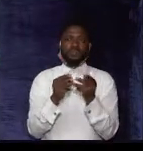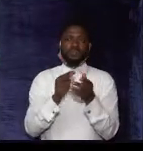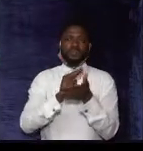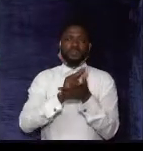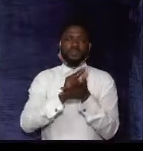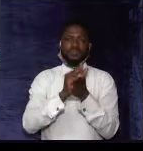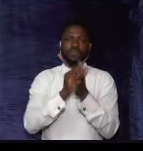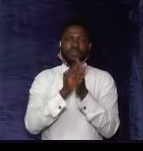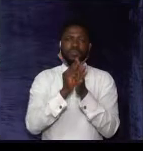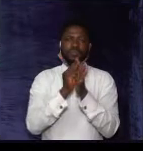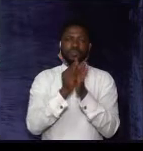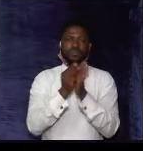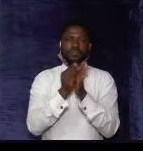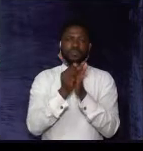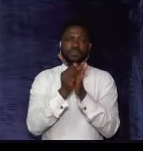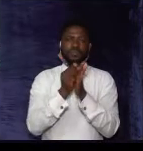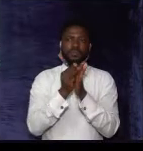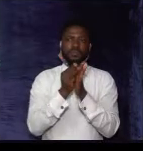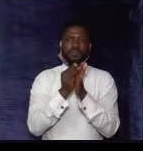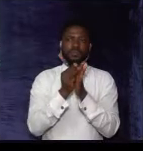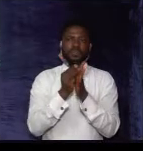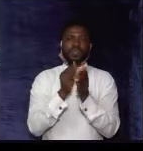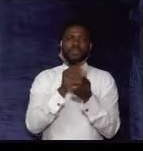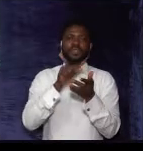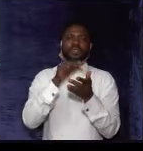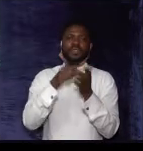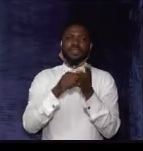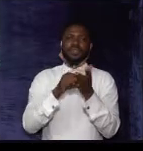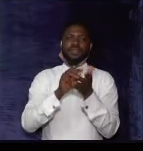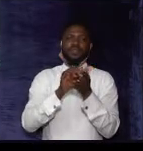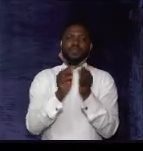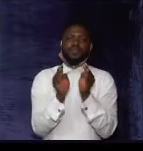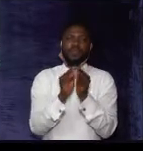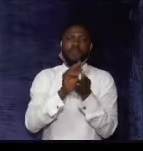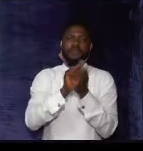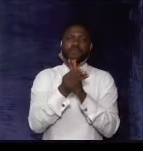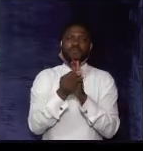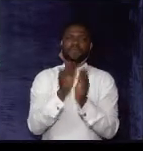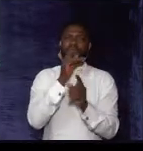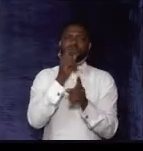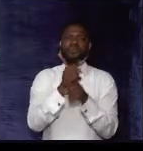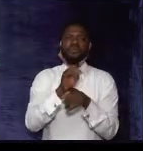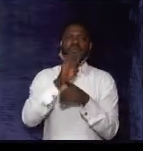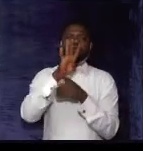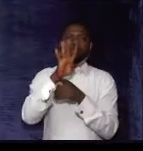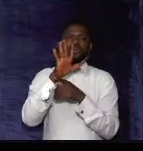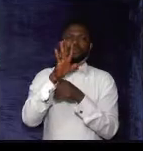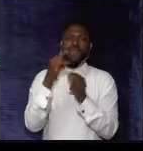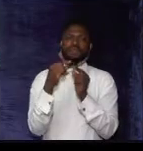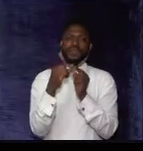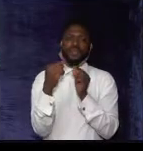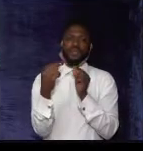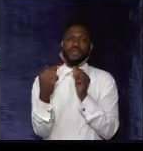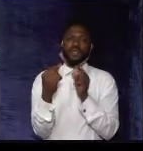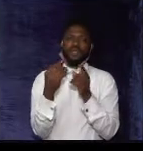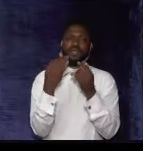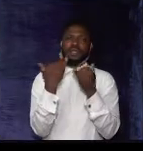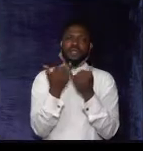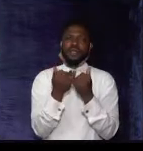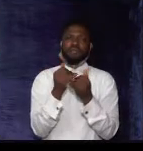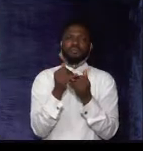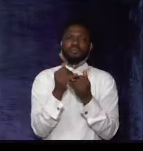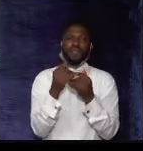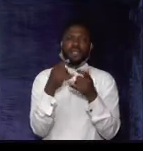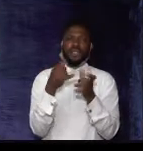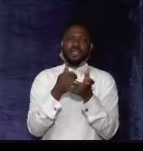let's see how it goes. So now it has moved, and this movement, this small movement, is just 45